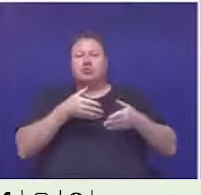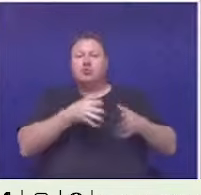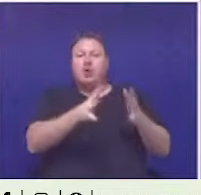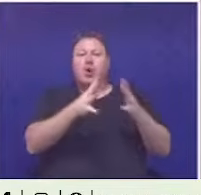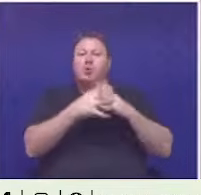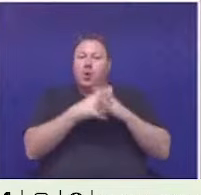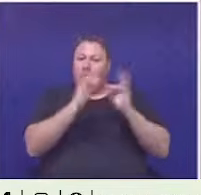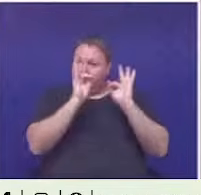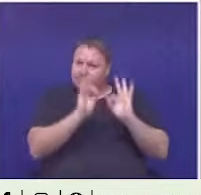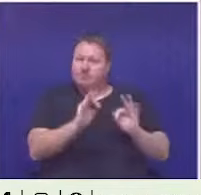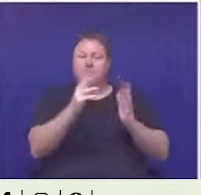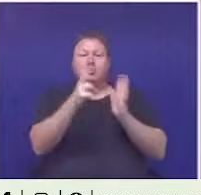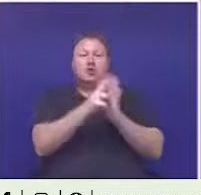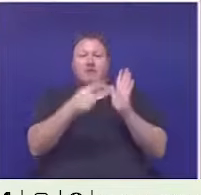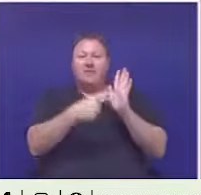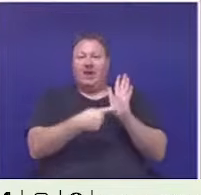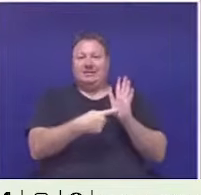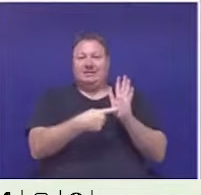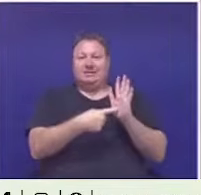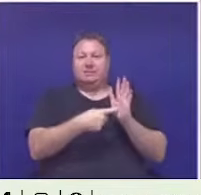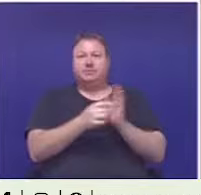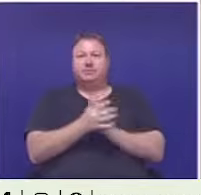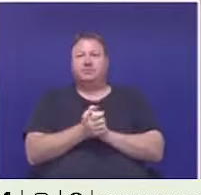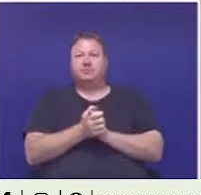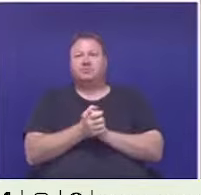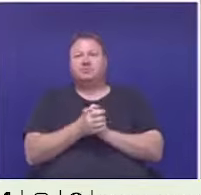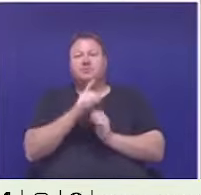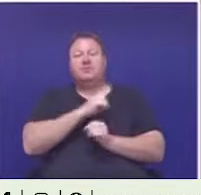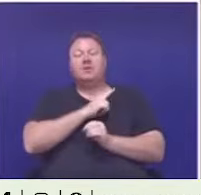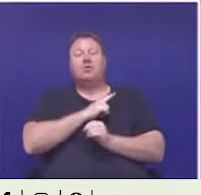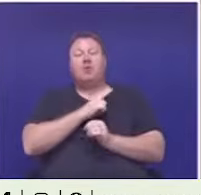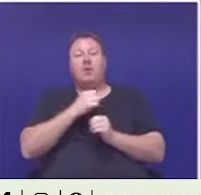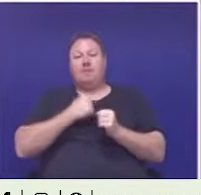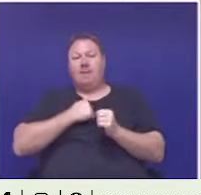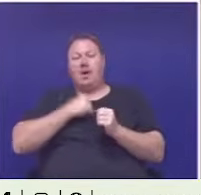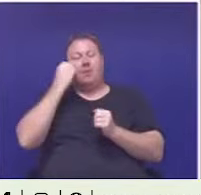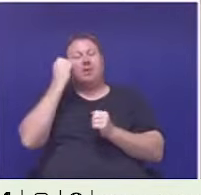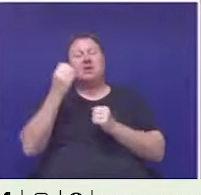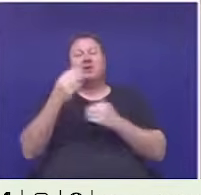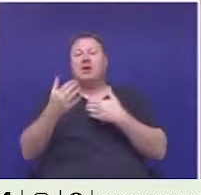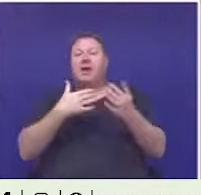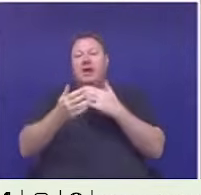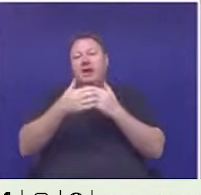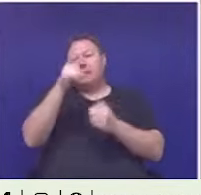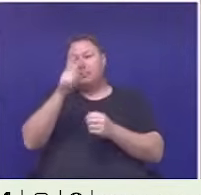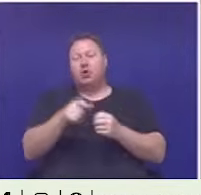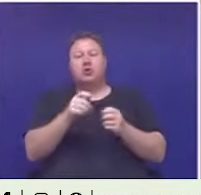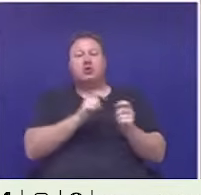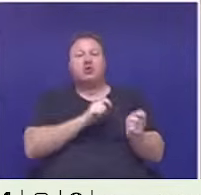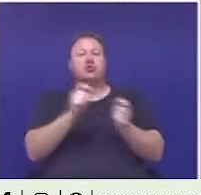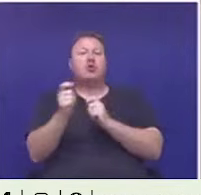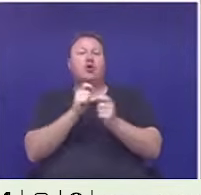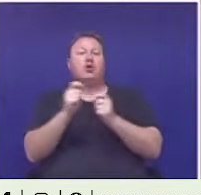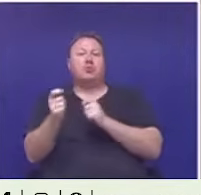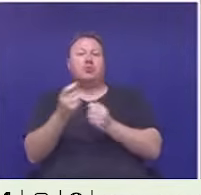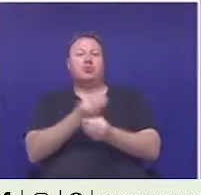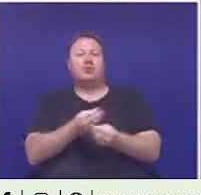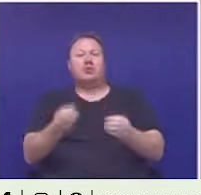certified. And that's why, in my view, that anybody who's ferrying learners should be able to be